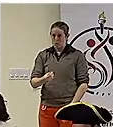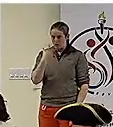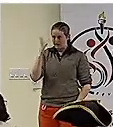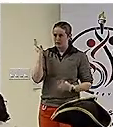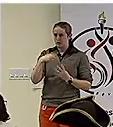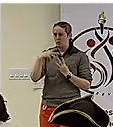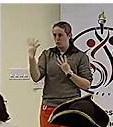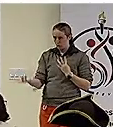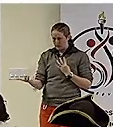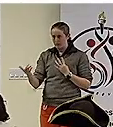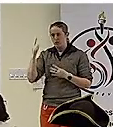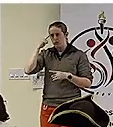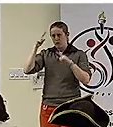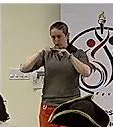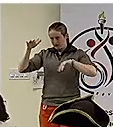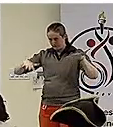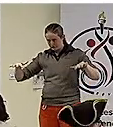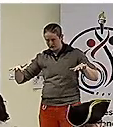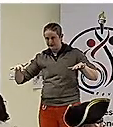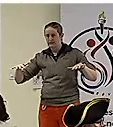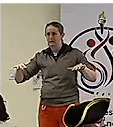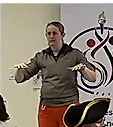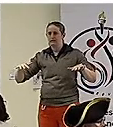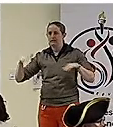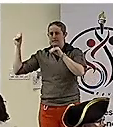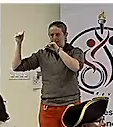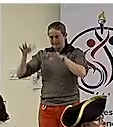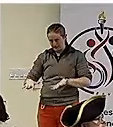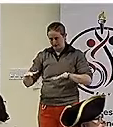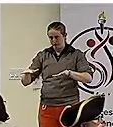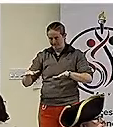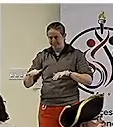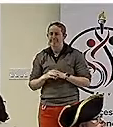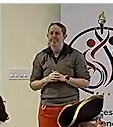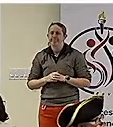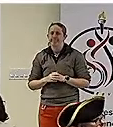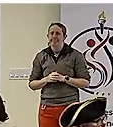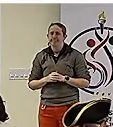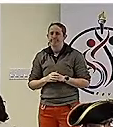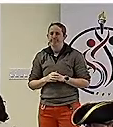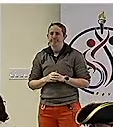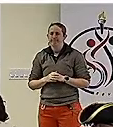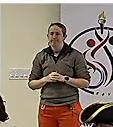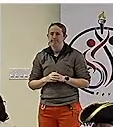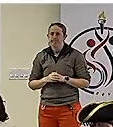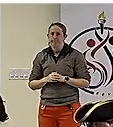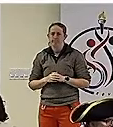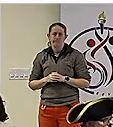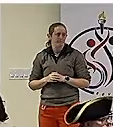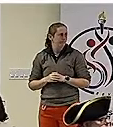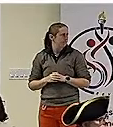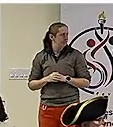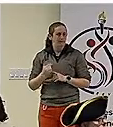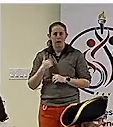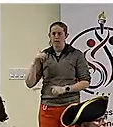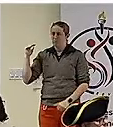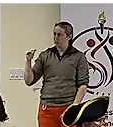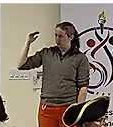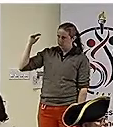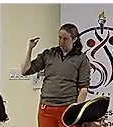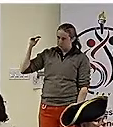queer, neurodivergent settler. And so I know, and I'm medium